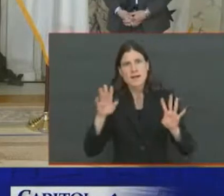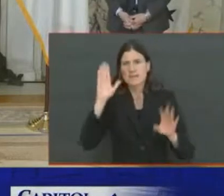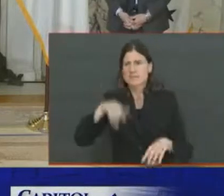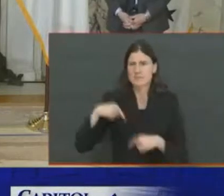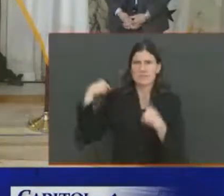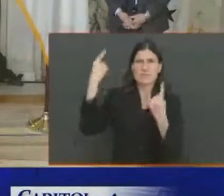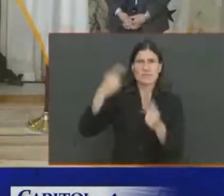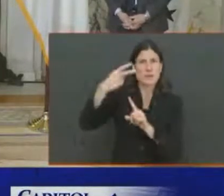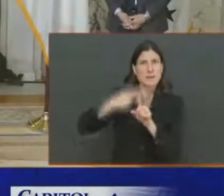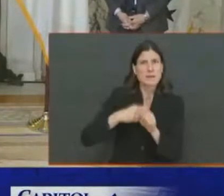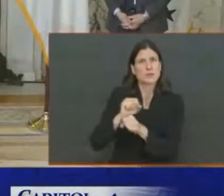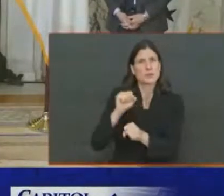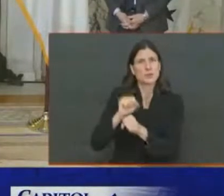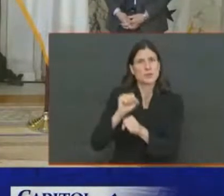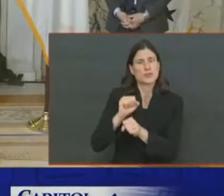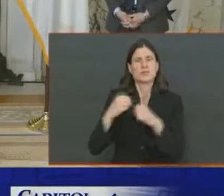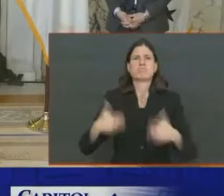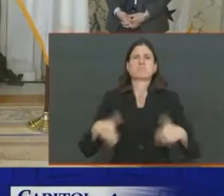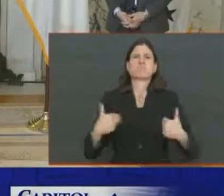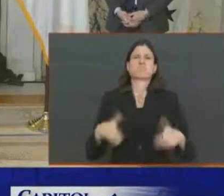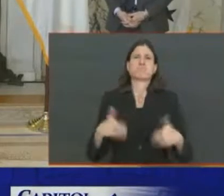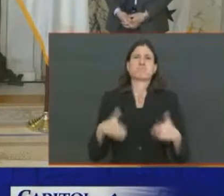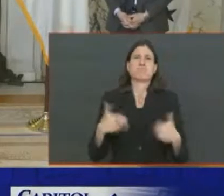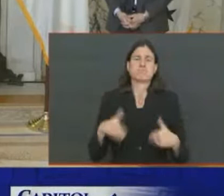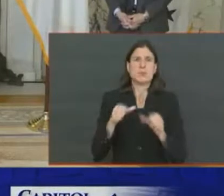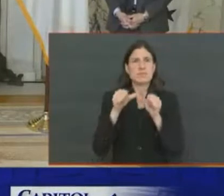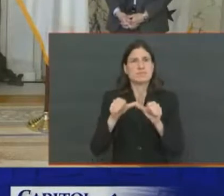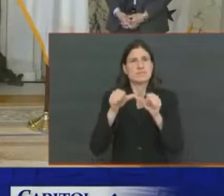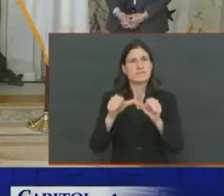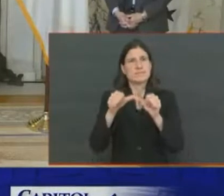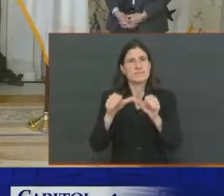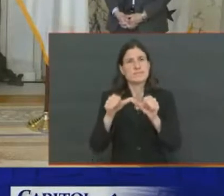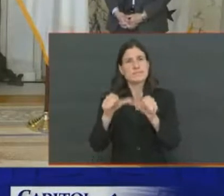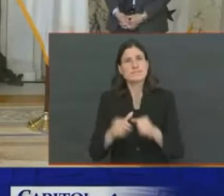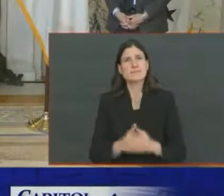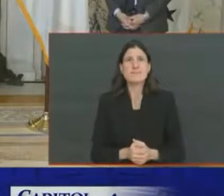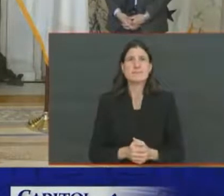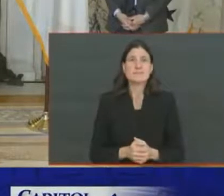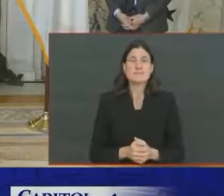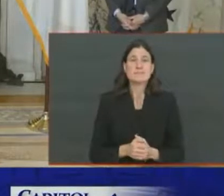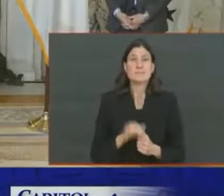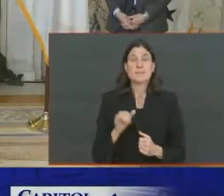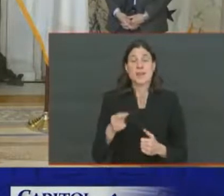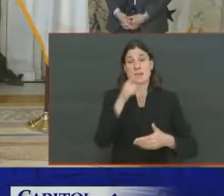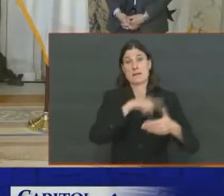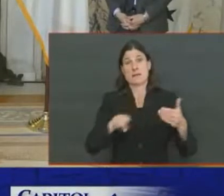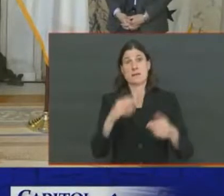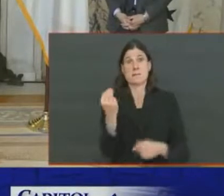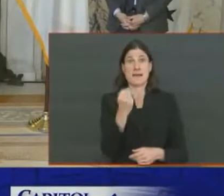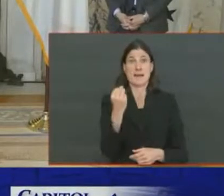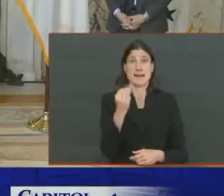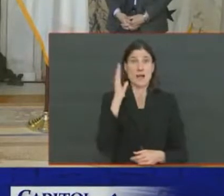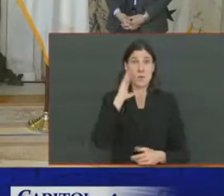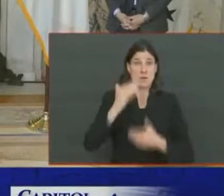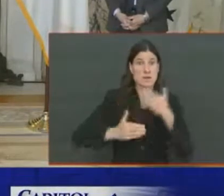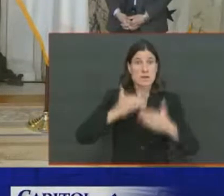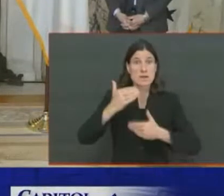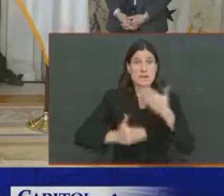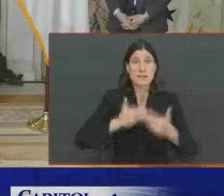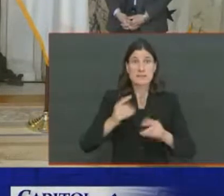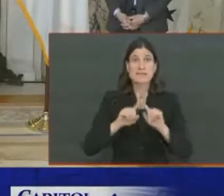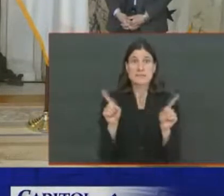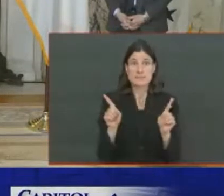starting Monday, we're going to have a slightly different format for these press conferences. They will be every day at 1